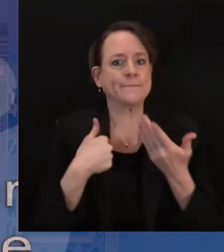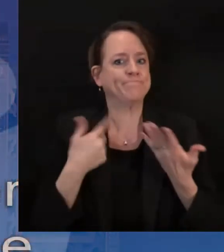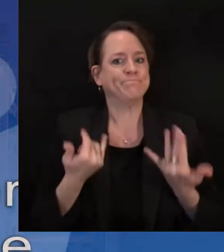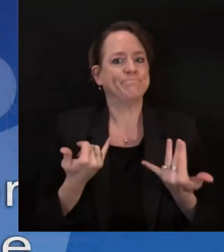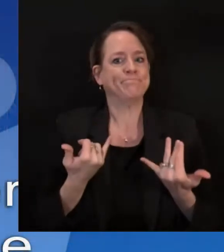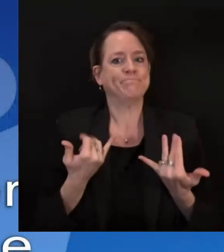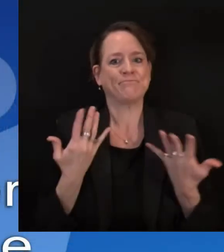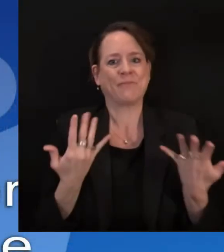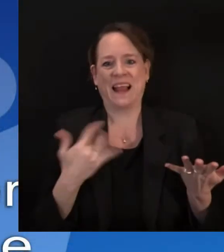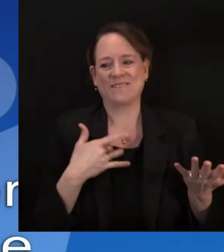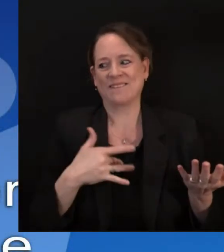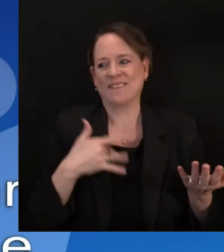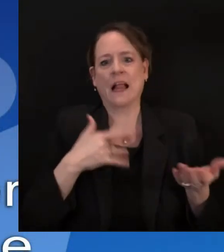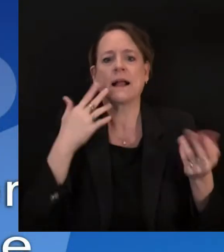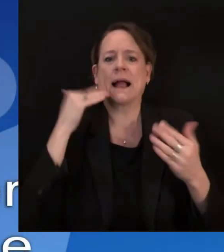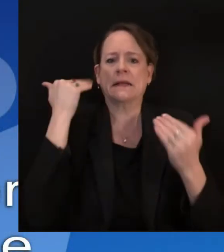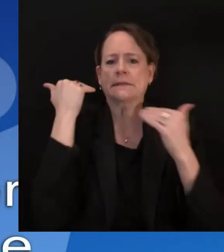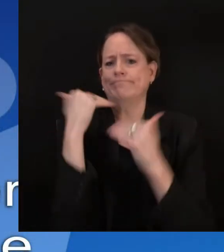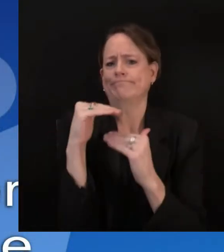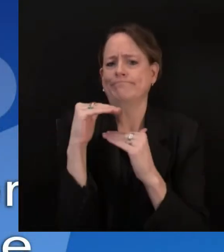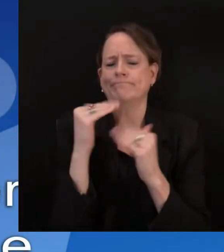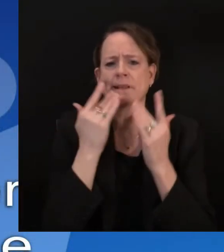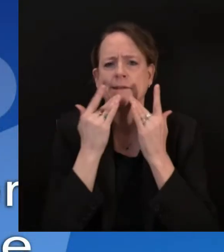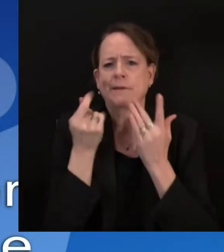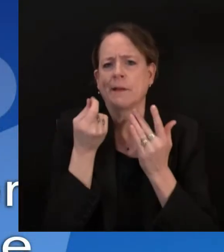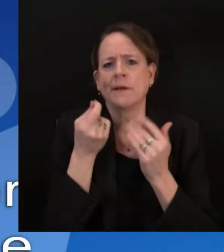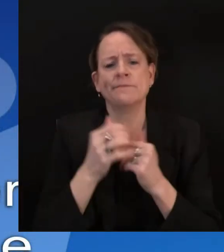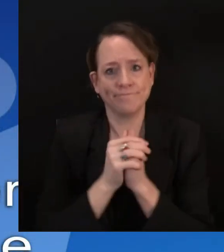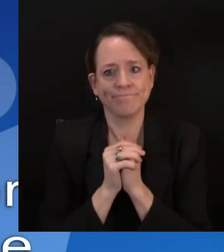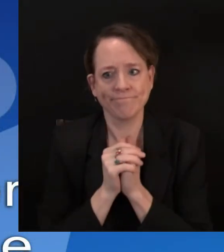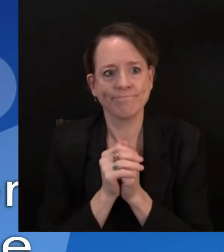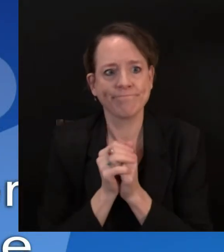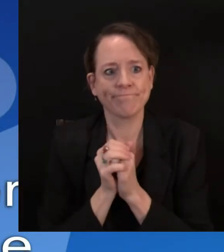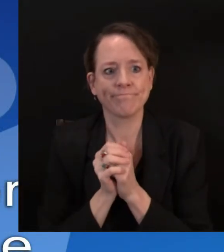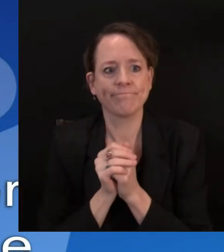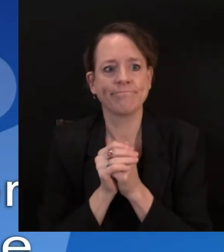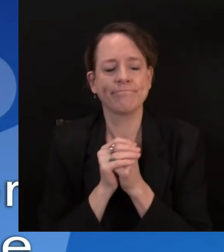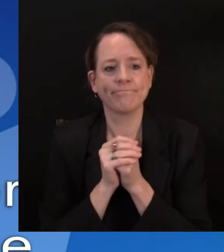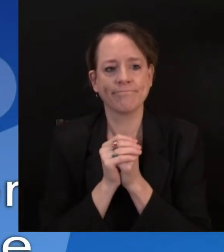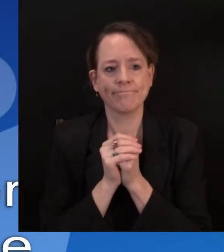Ben Krumholtz from Fox 11 in Green Bay. Ben.